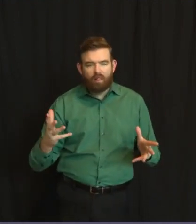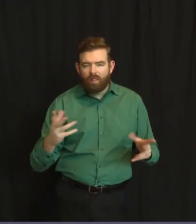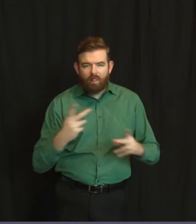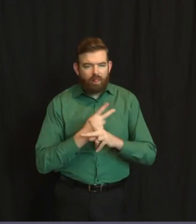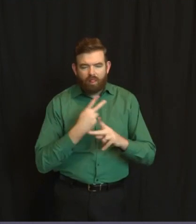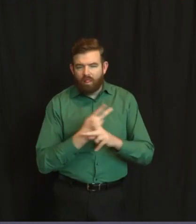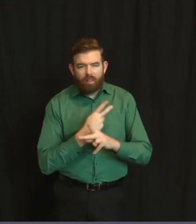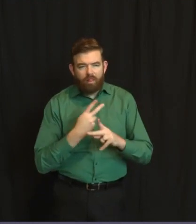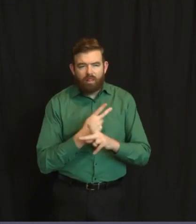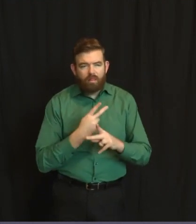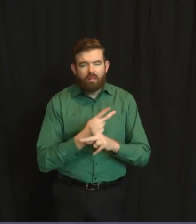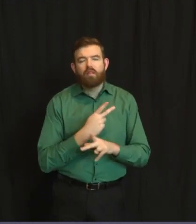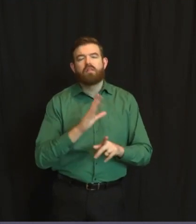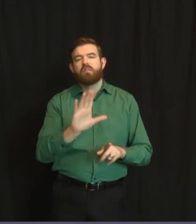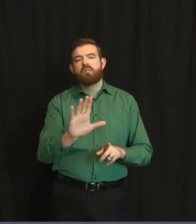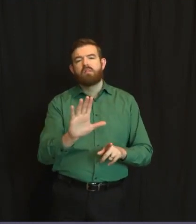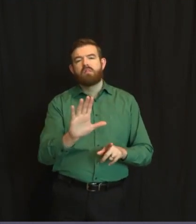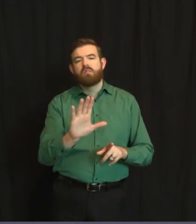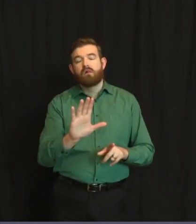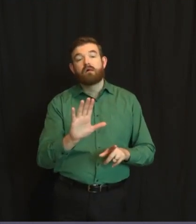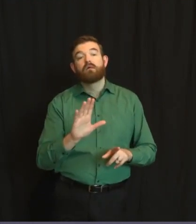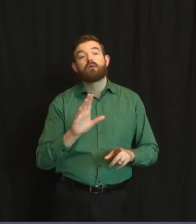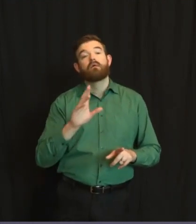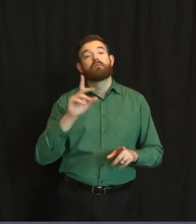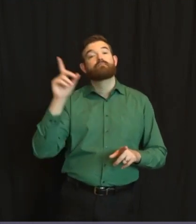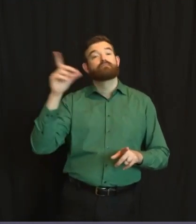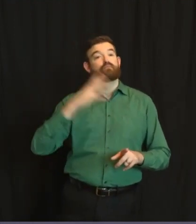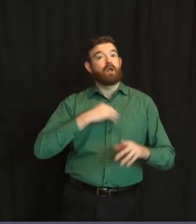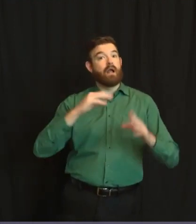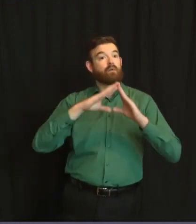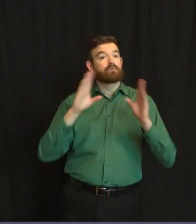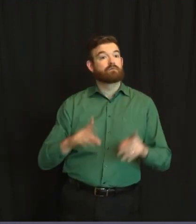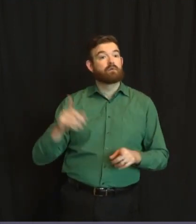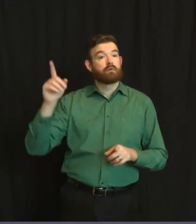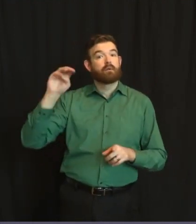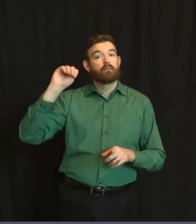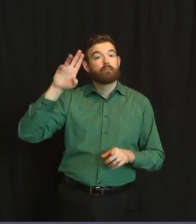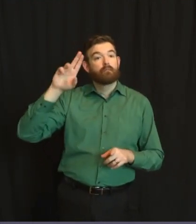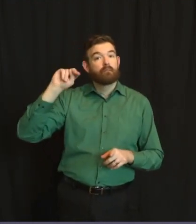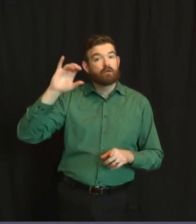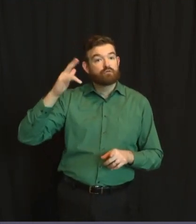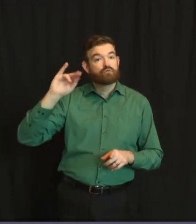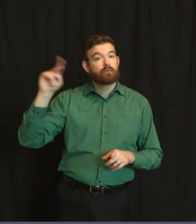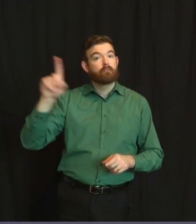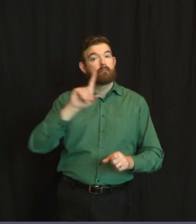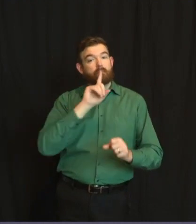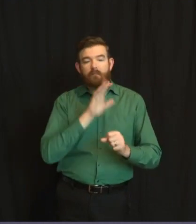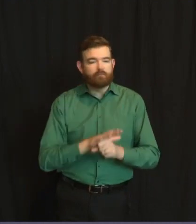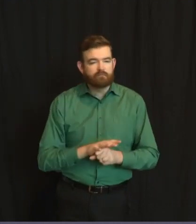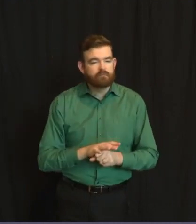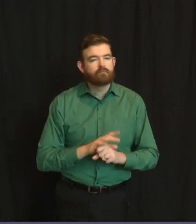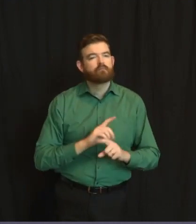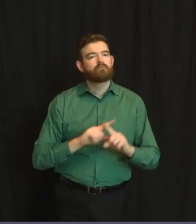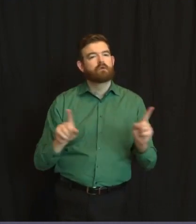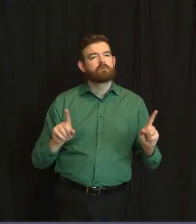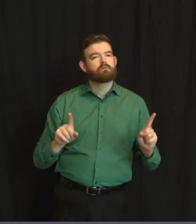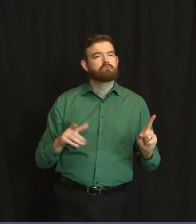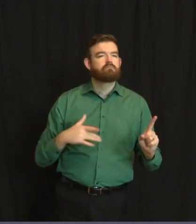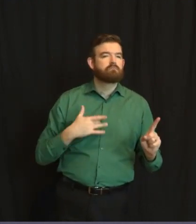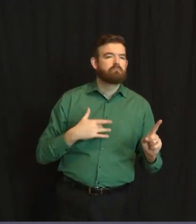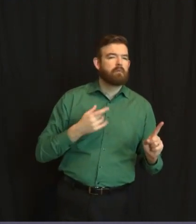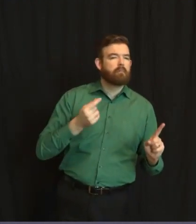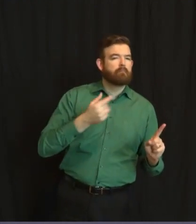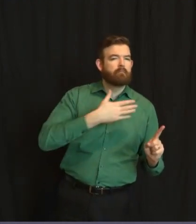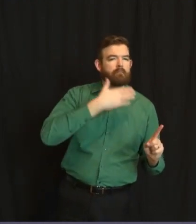got no assurances, but I think we had a good conversation, Brent, that leads us to a better place, but we will not declare victory till we're in the end